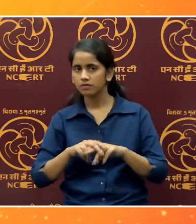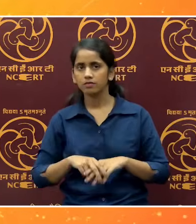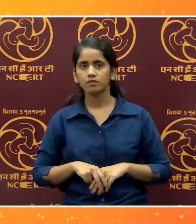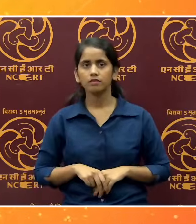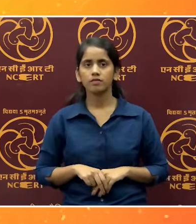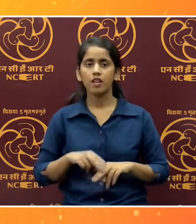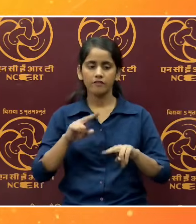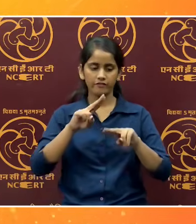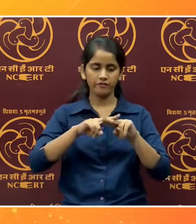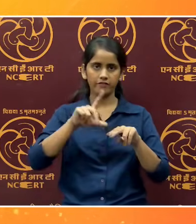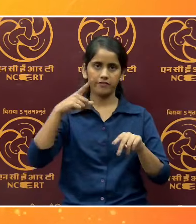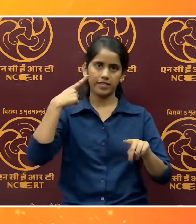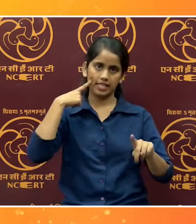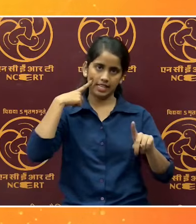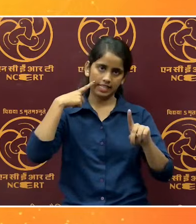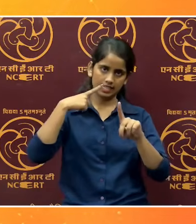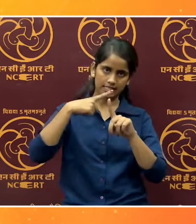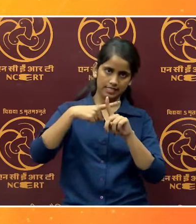flick